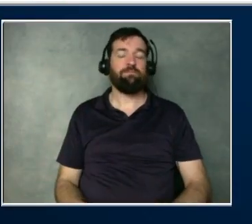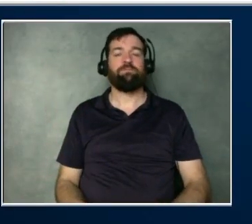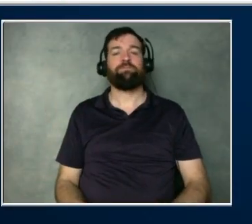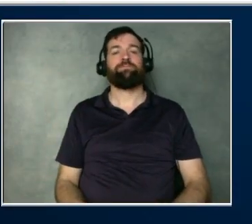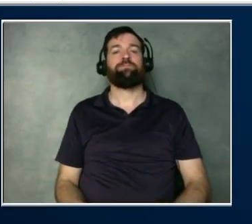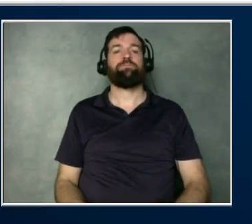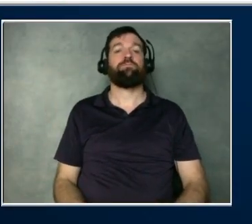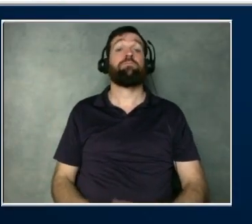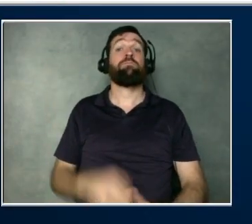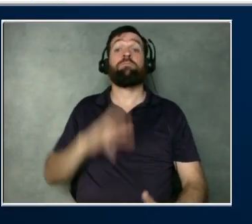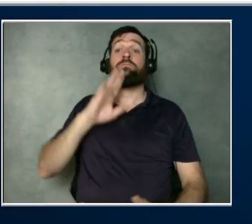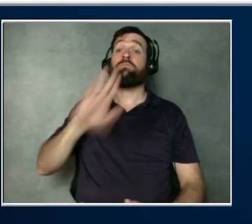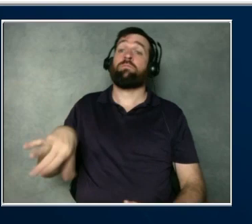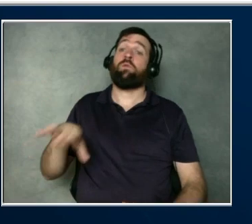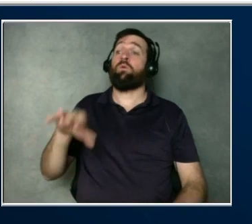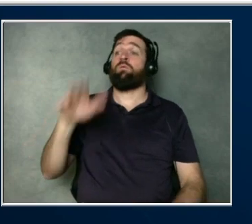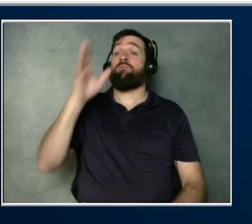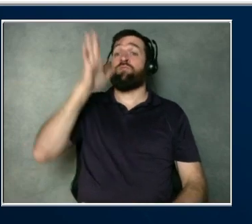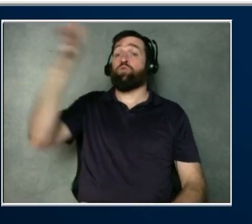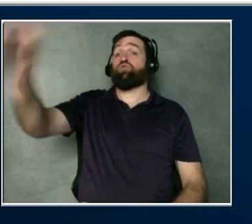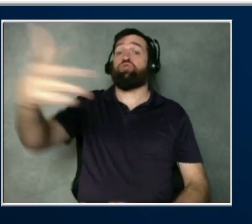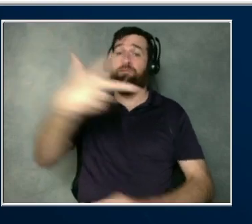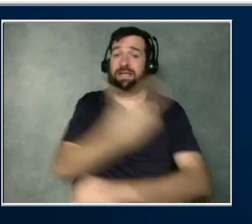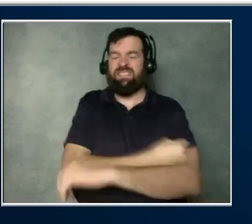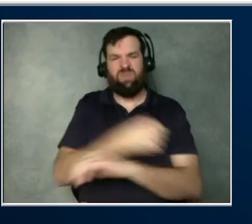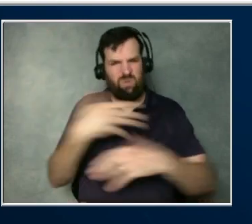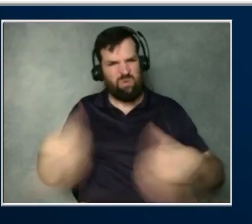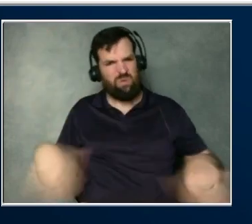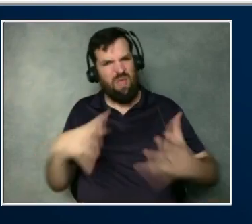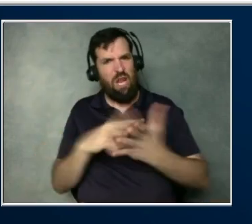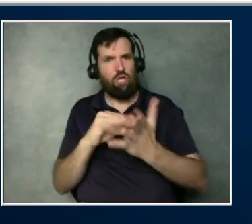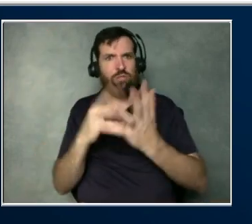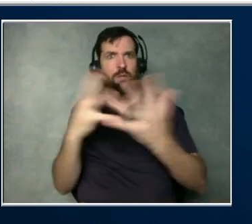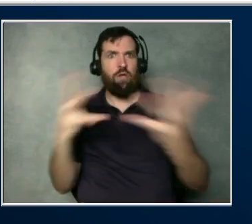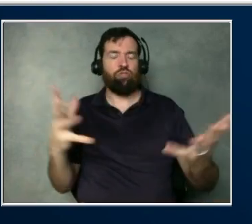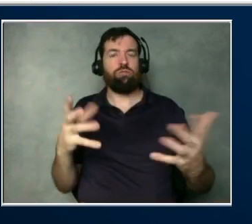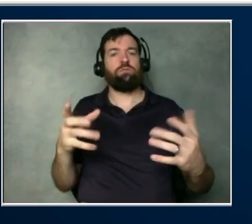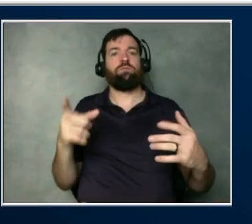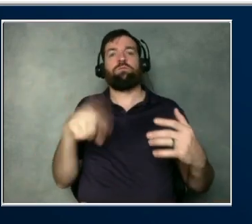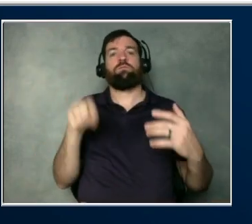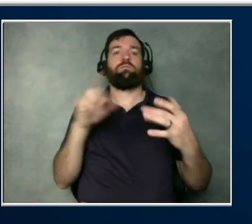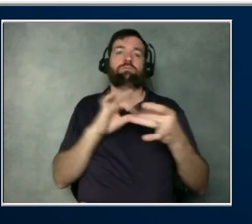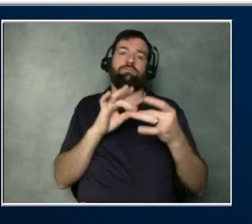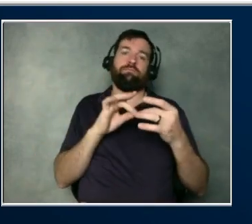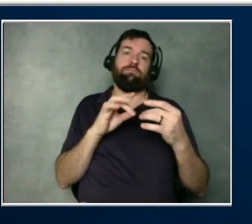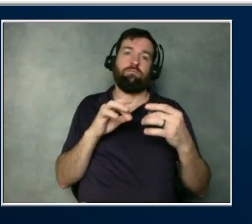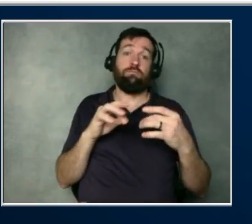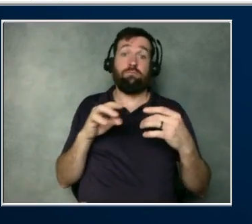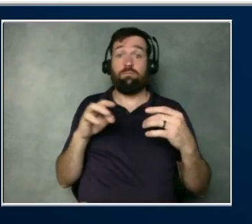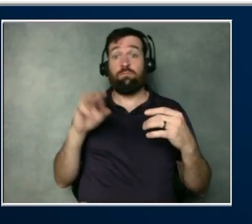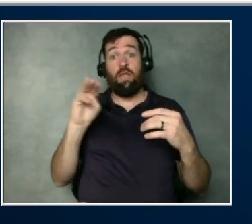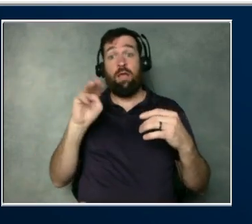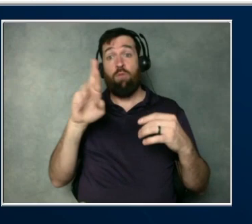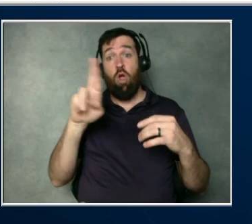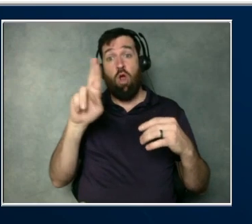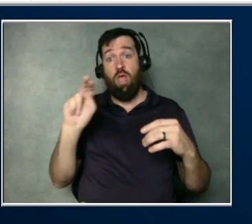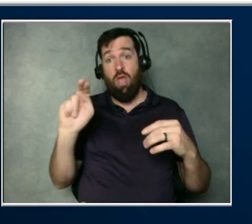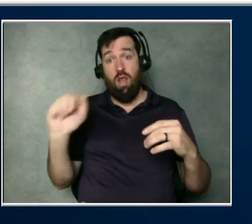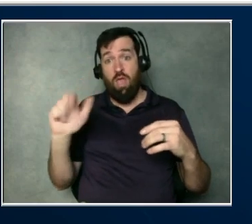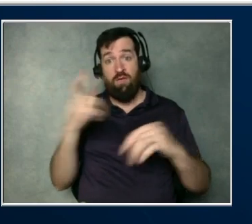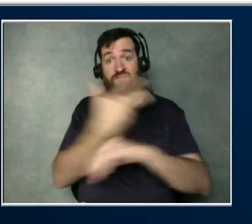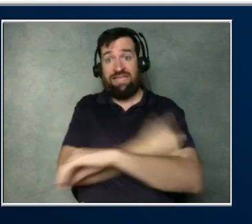The future of vaccines, and we've learned so much. And first of all, you guys have both said, I'm just going to say it out loud, mRNA vaccines, oh my gosh,